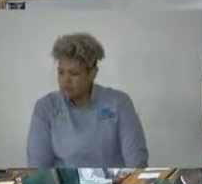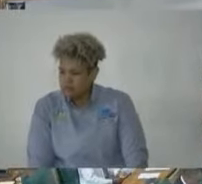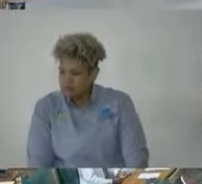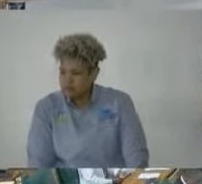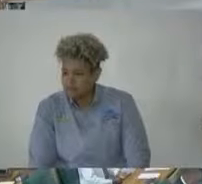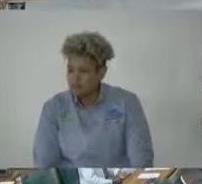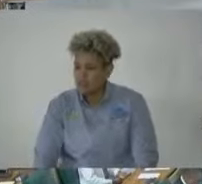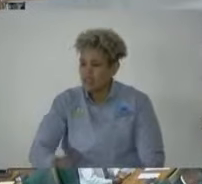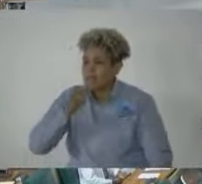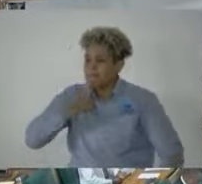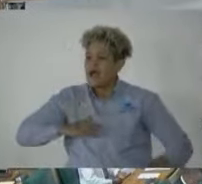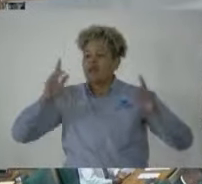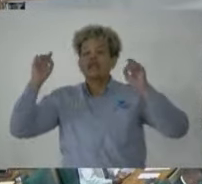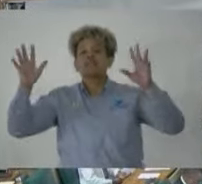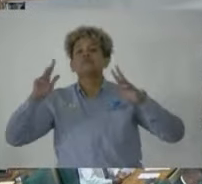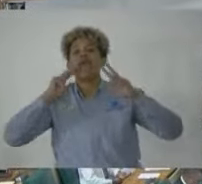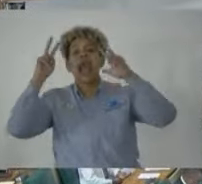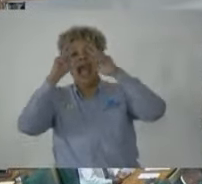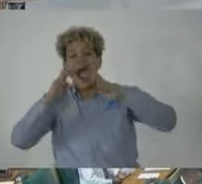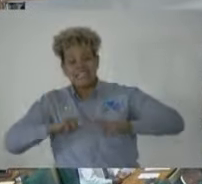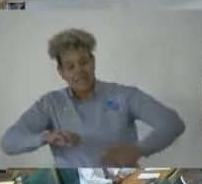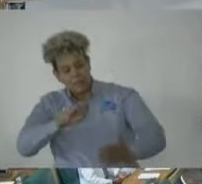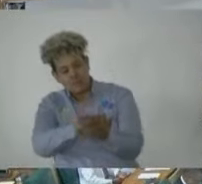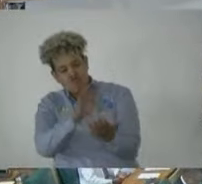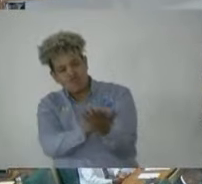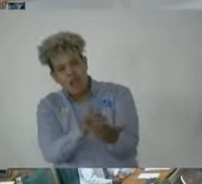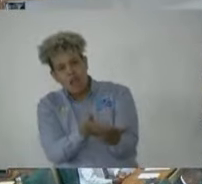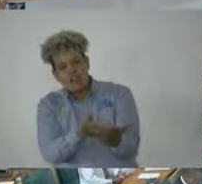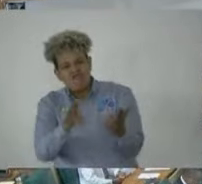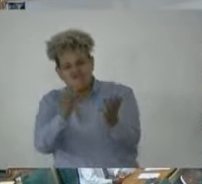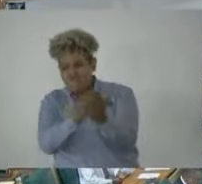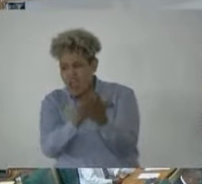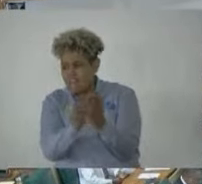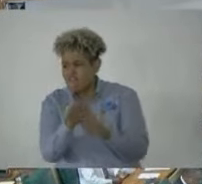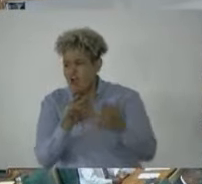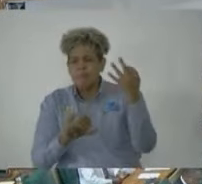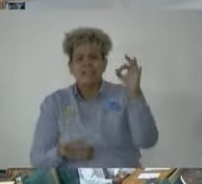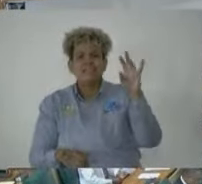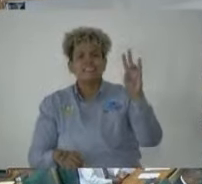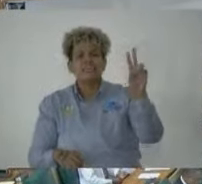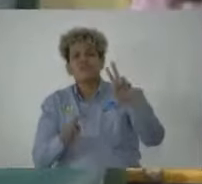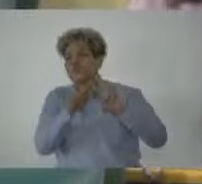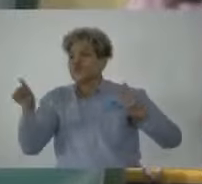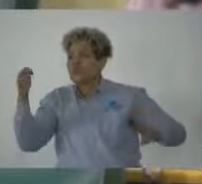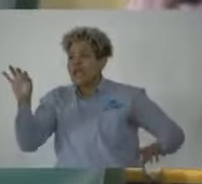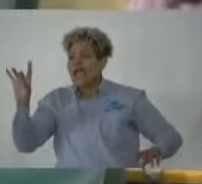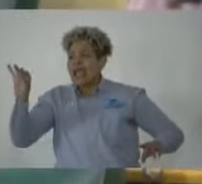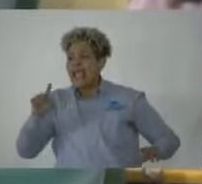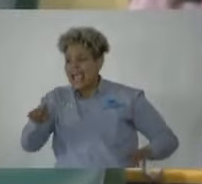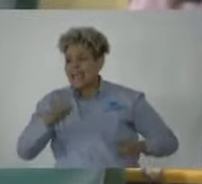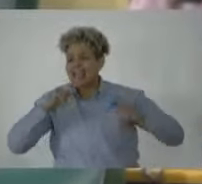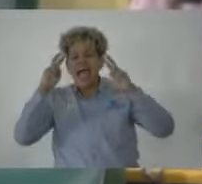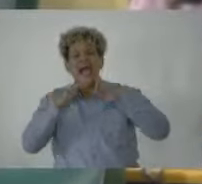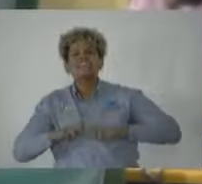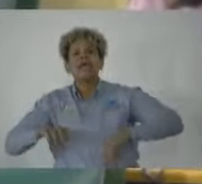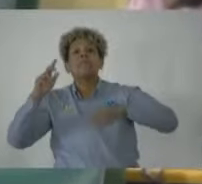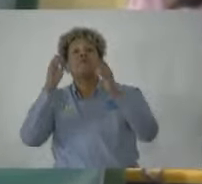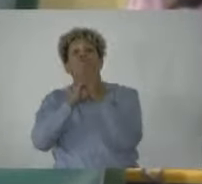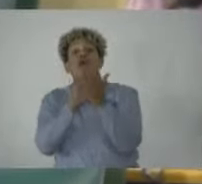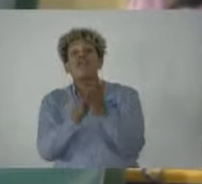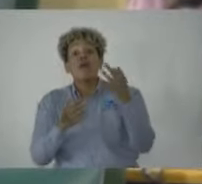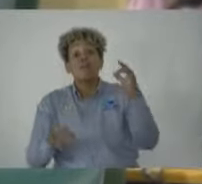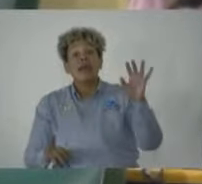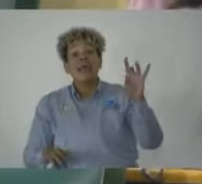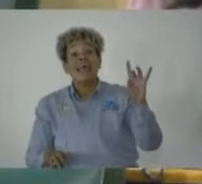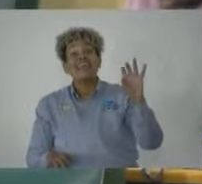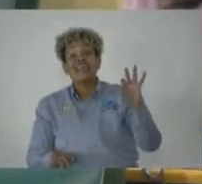Madam Speaker, examine the record. Examine the record from 1972 to 1980. And examine the record from 1989